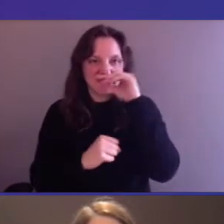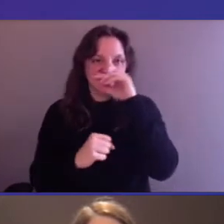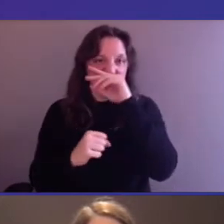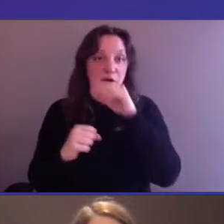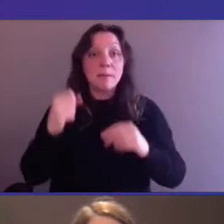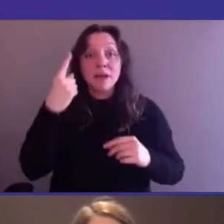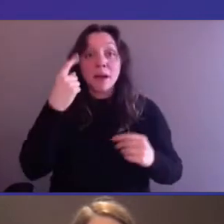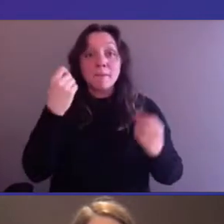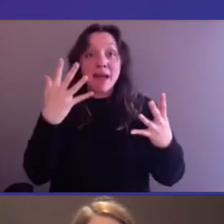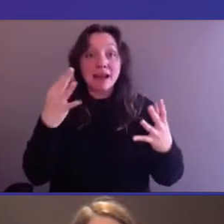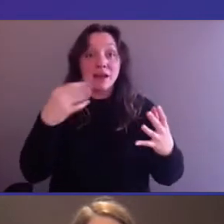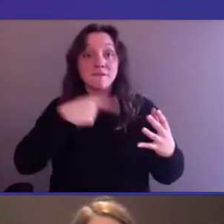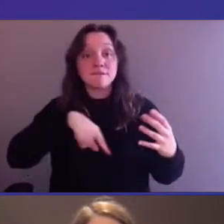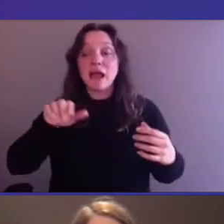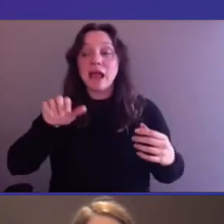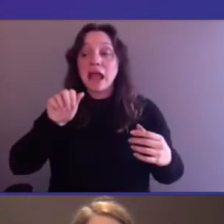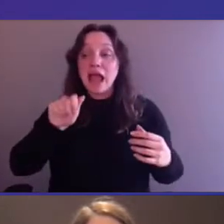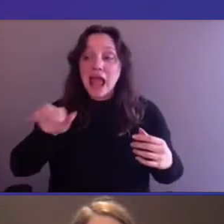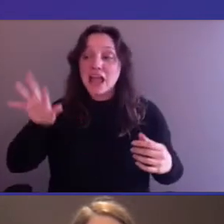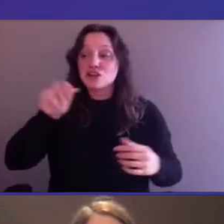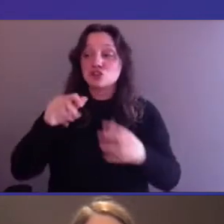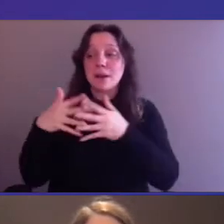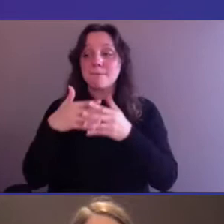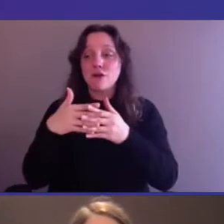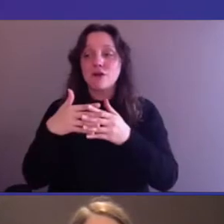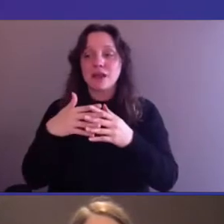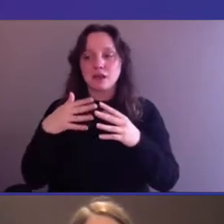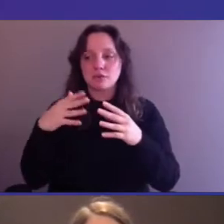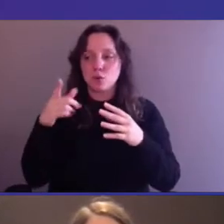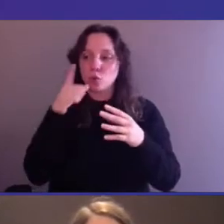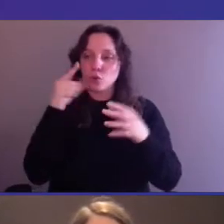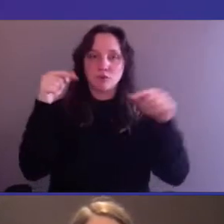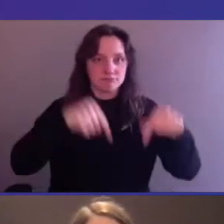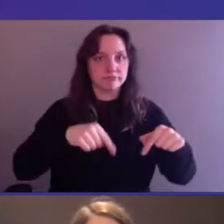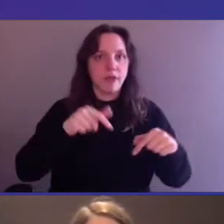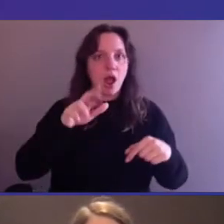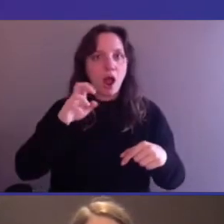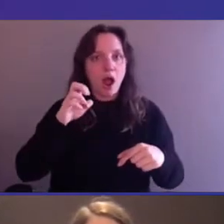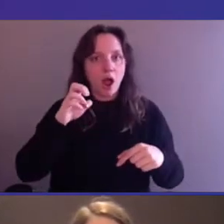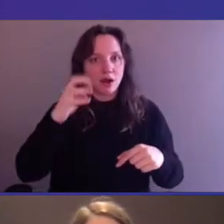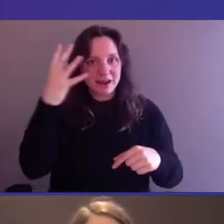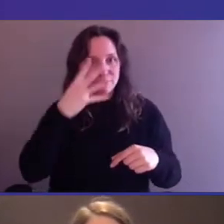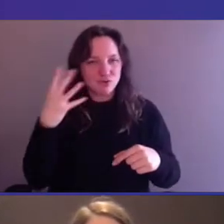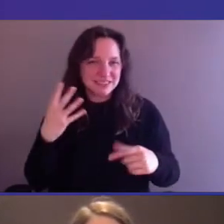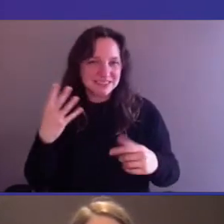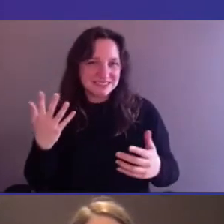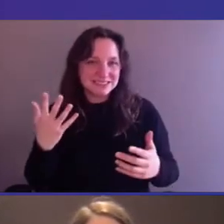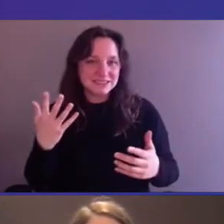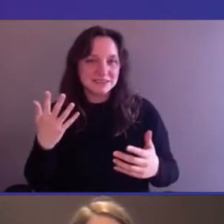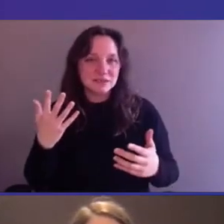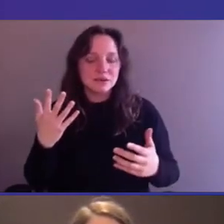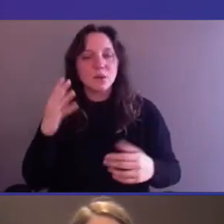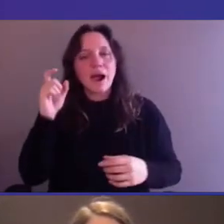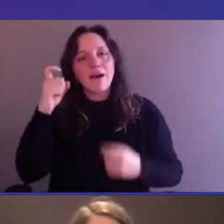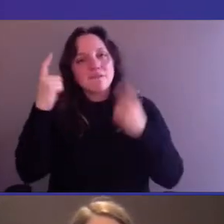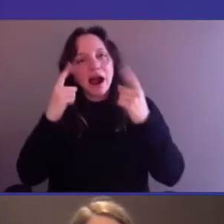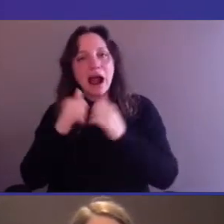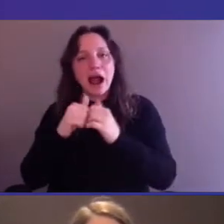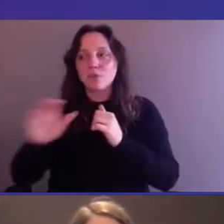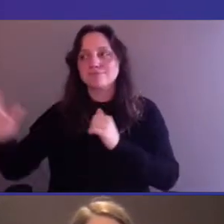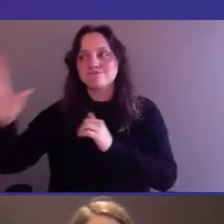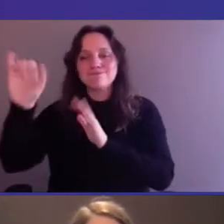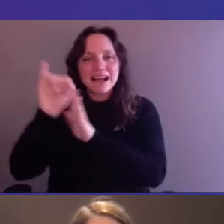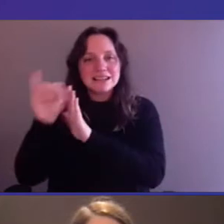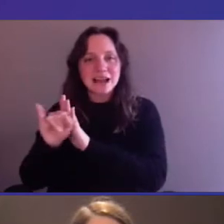immigrants. But I think one thing that, I'm really interested in hearing more about is in particular, the identities